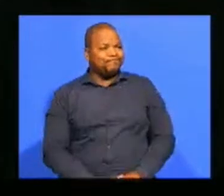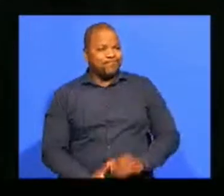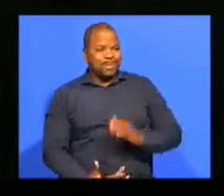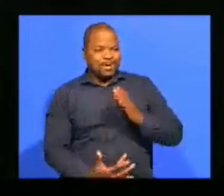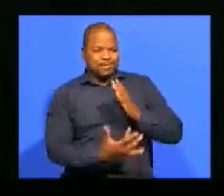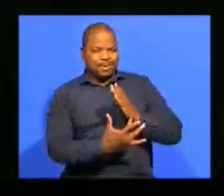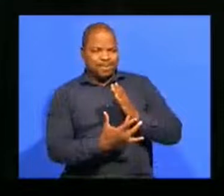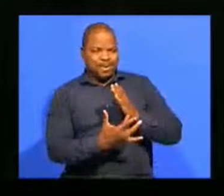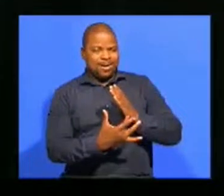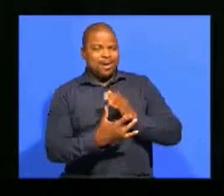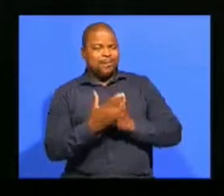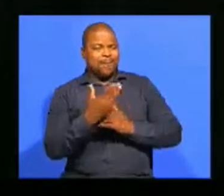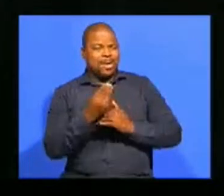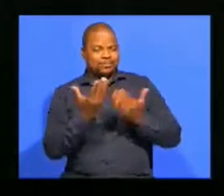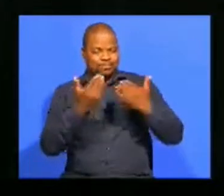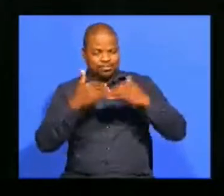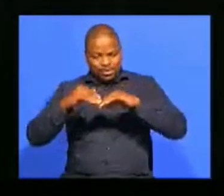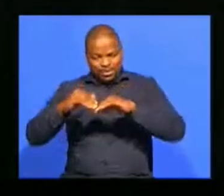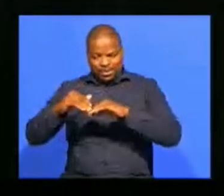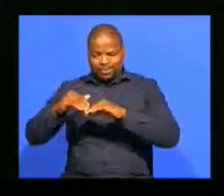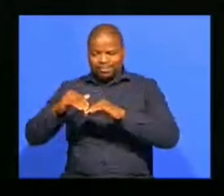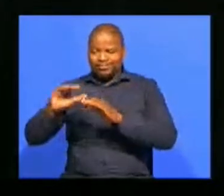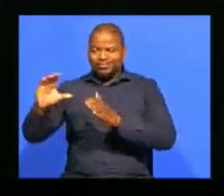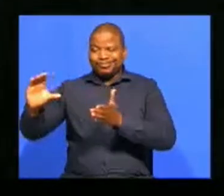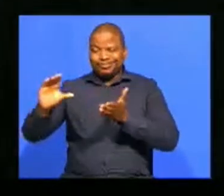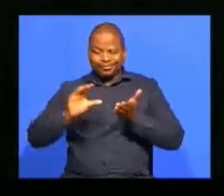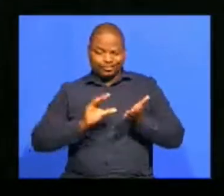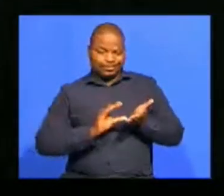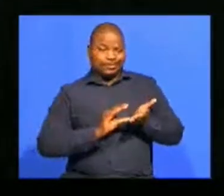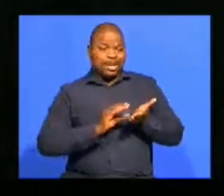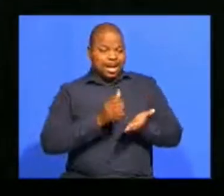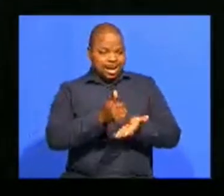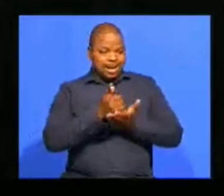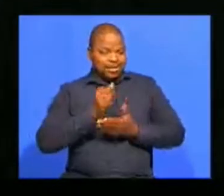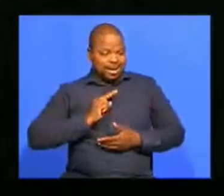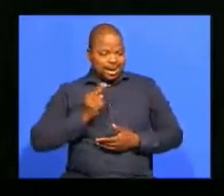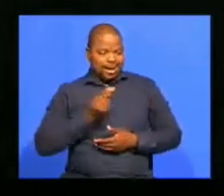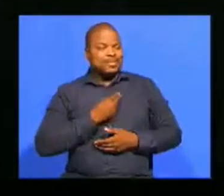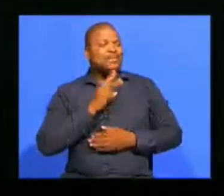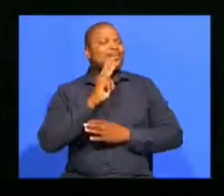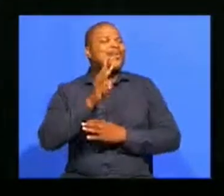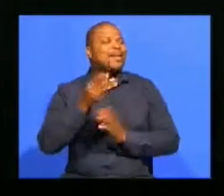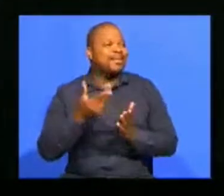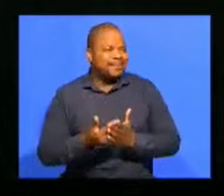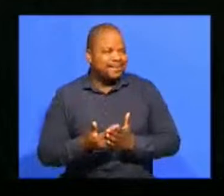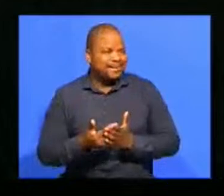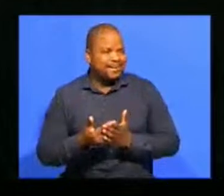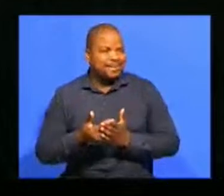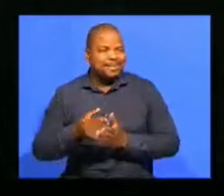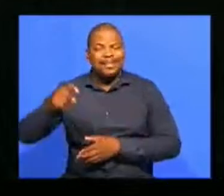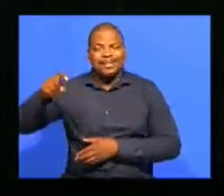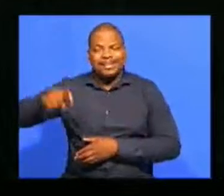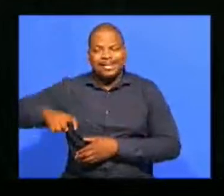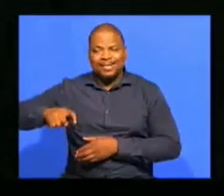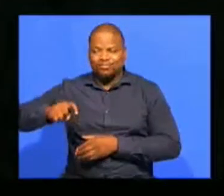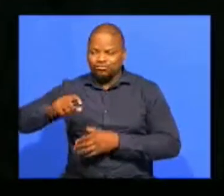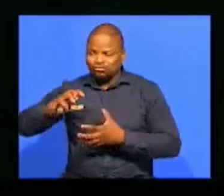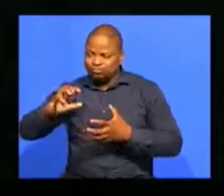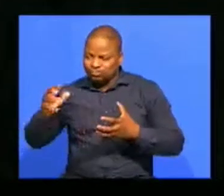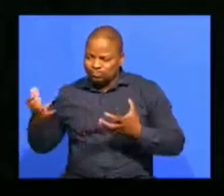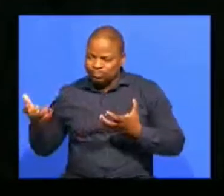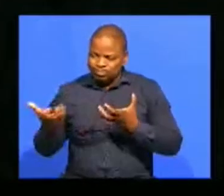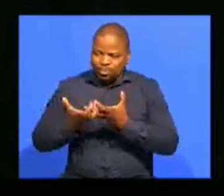digitizing our currency. And the offer came straight through that they will help us And that requires